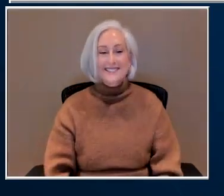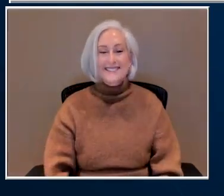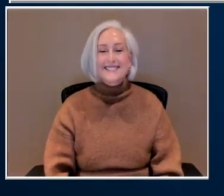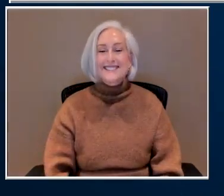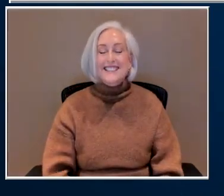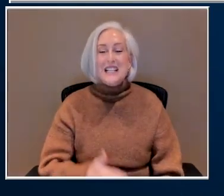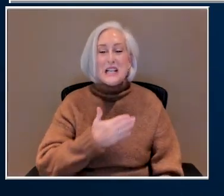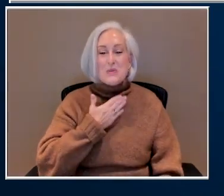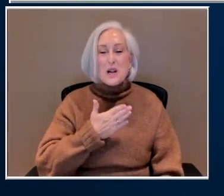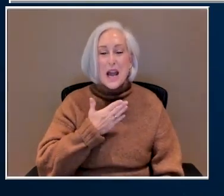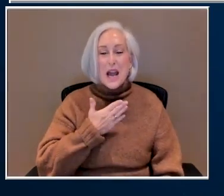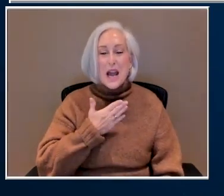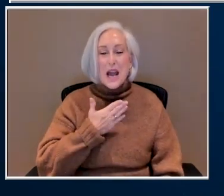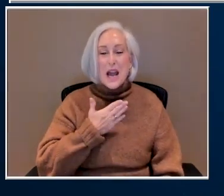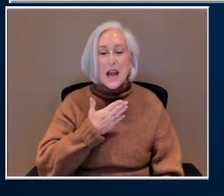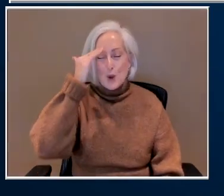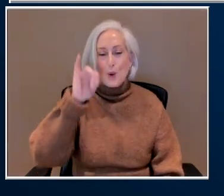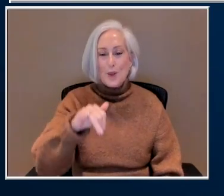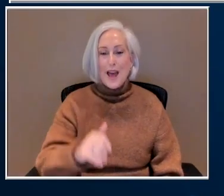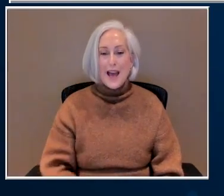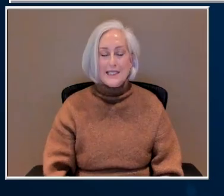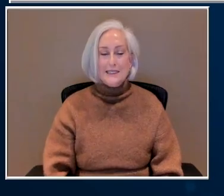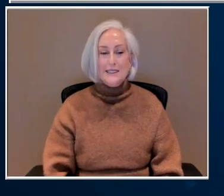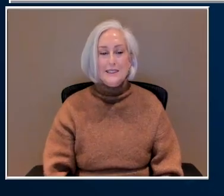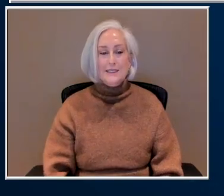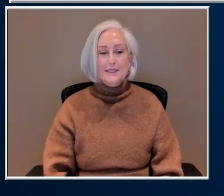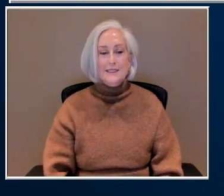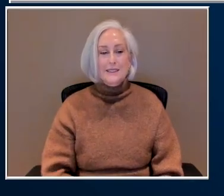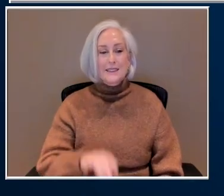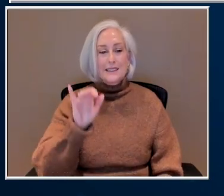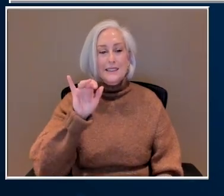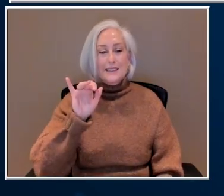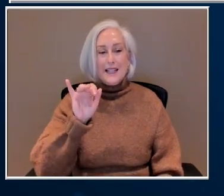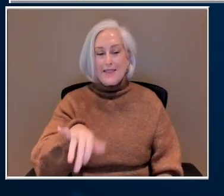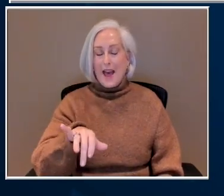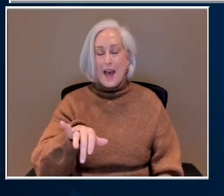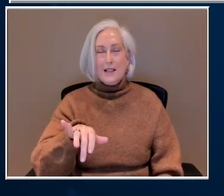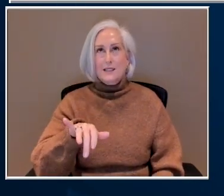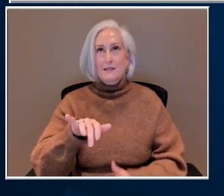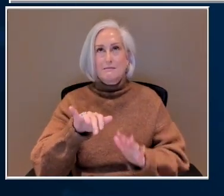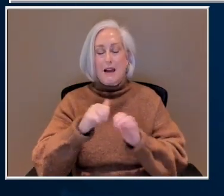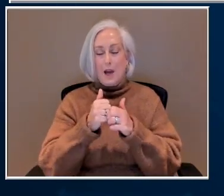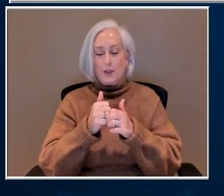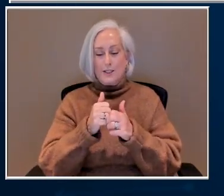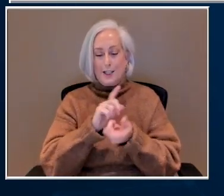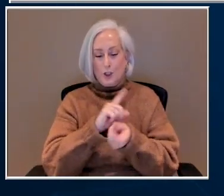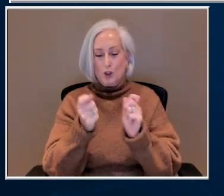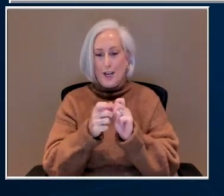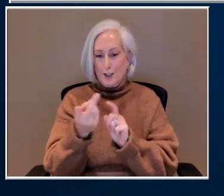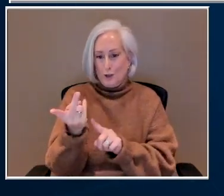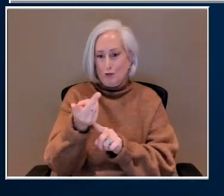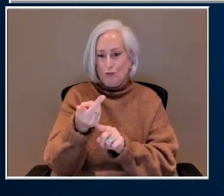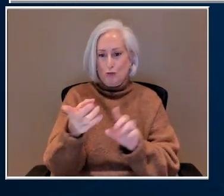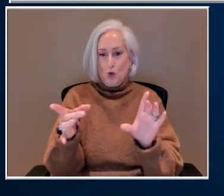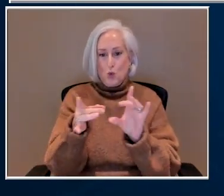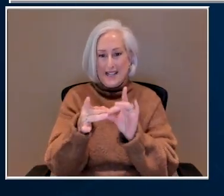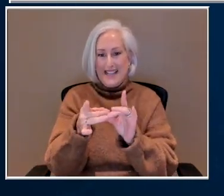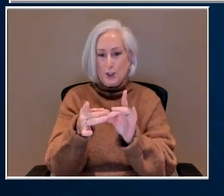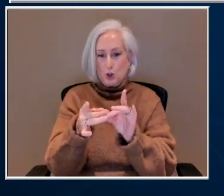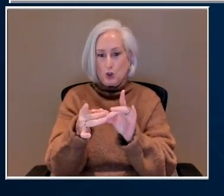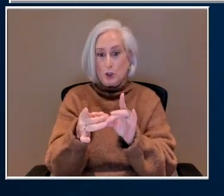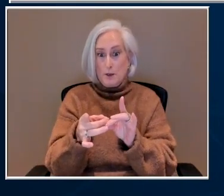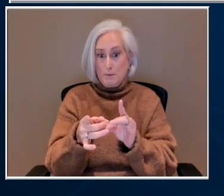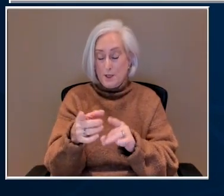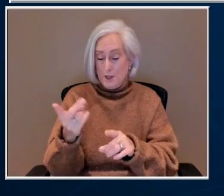glad to hear that. But how has this, changed your relationship? You and John going through something. It's certainly